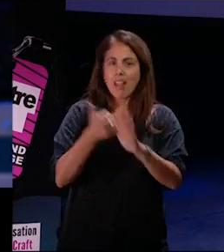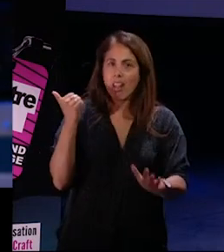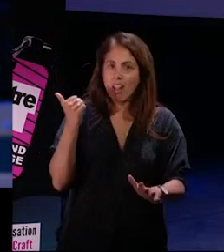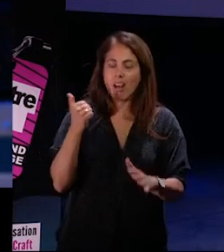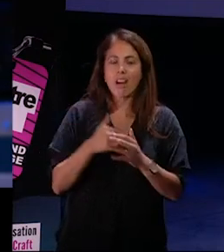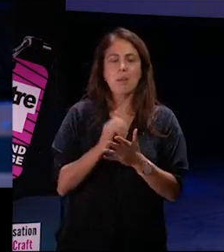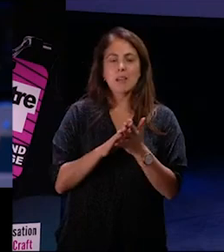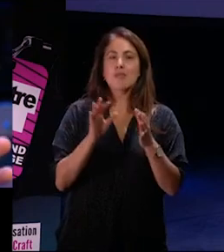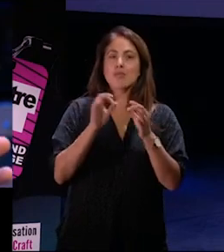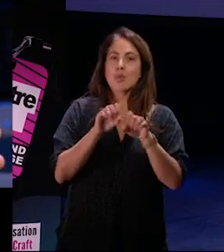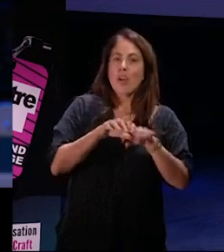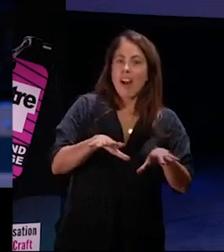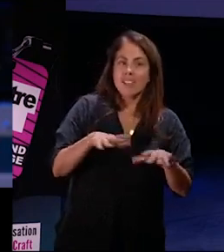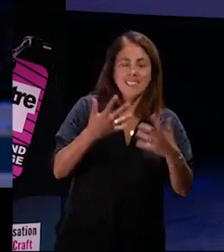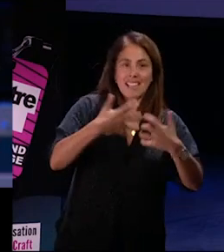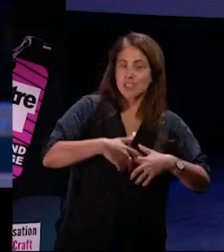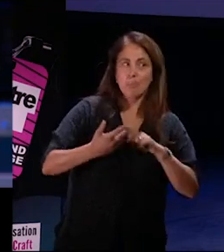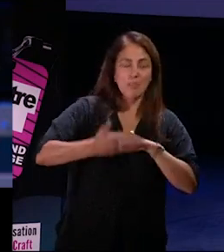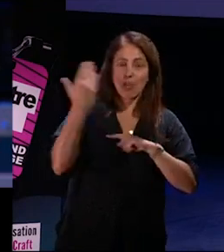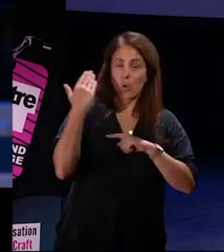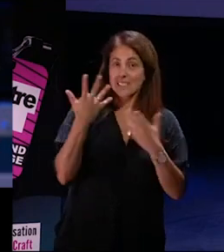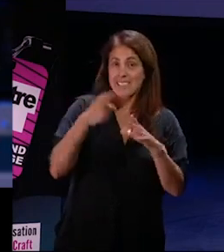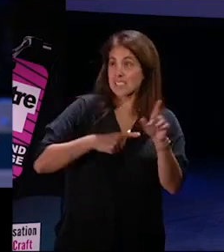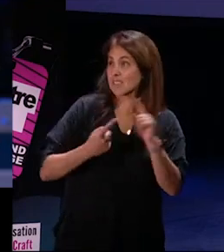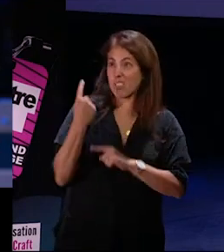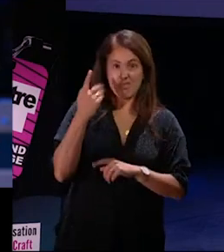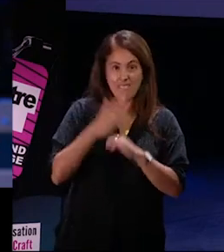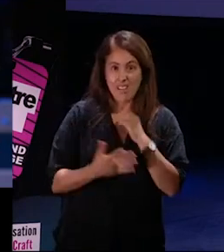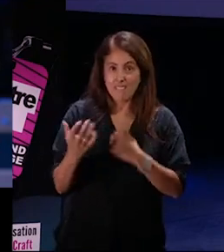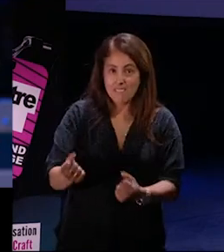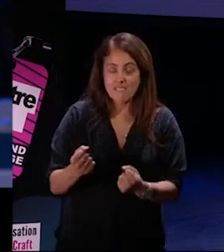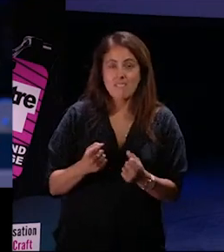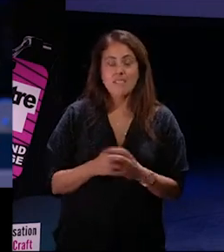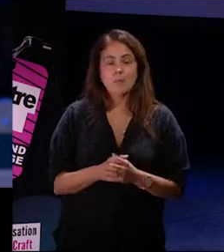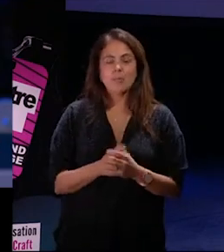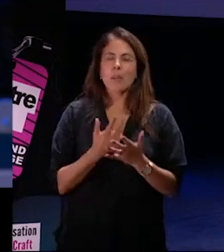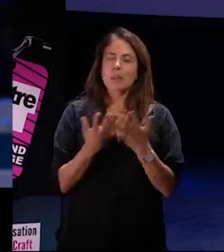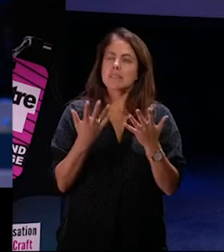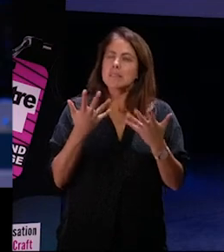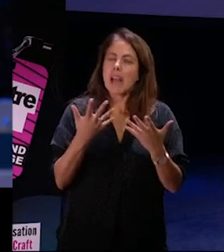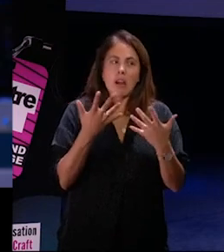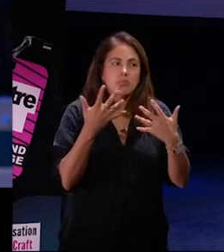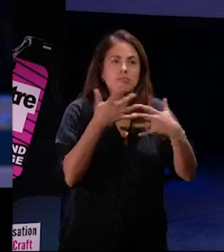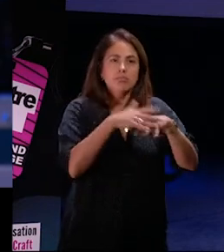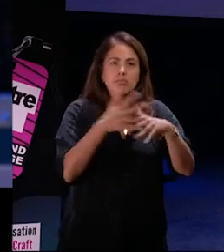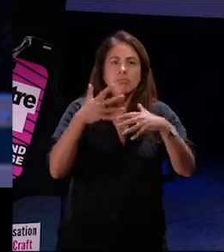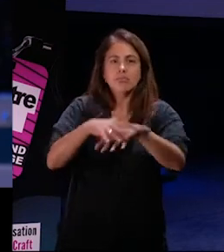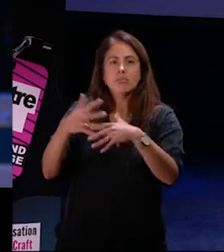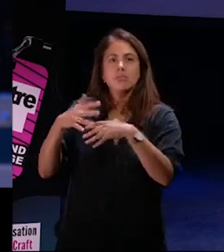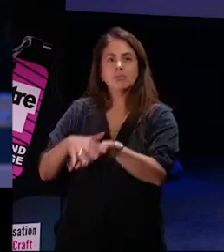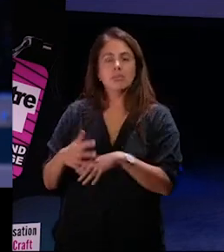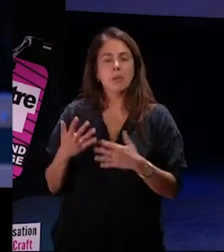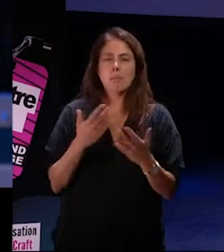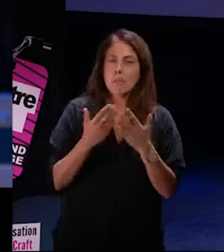got broadcast engineers on our teams that we wouldn't have had 10 years ago or 20 years ago and so on and so forth. So there's much more crossover and merging between. I don't think you